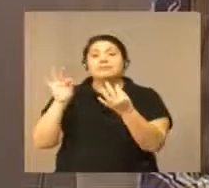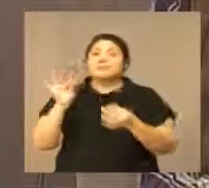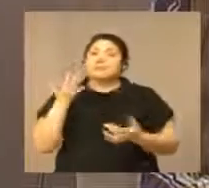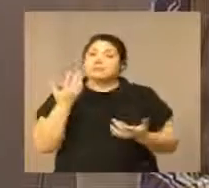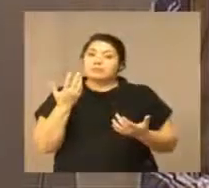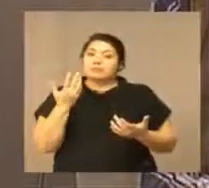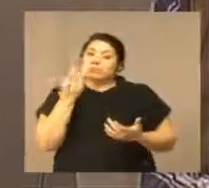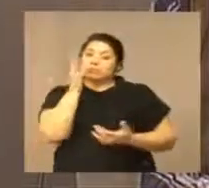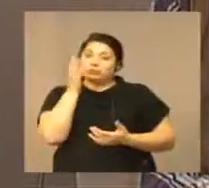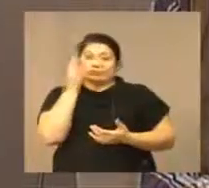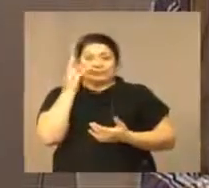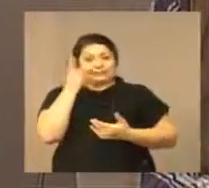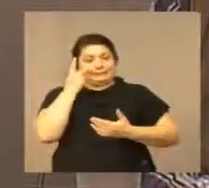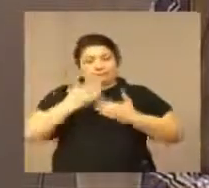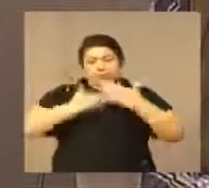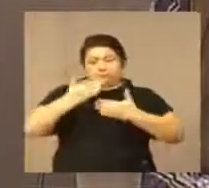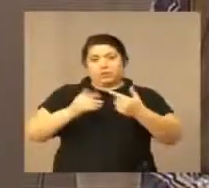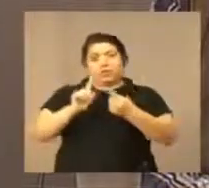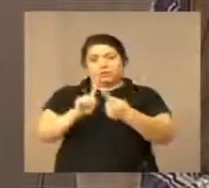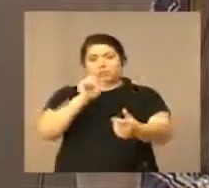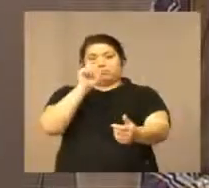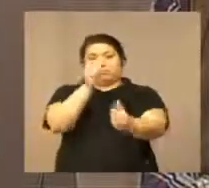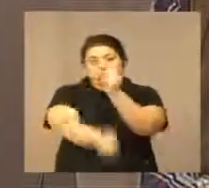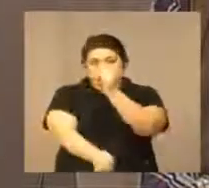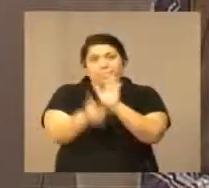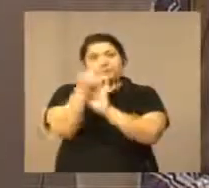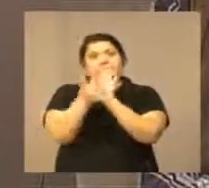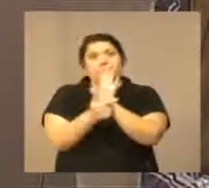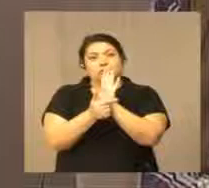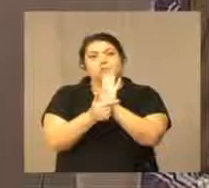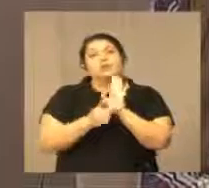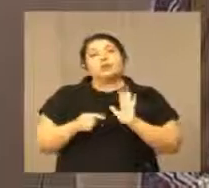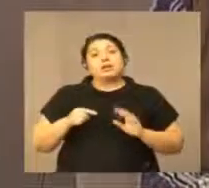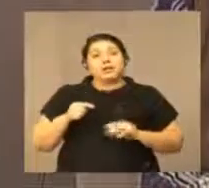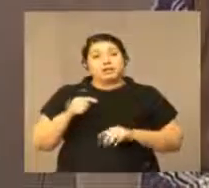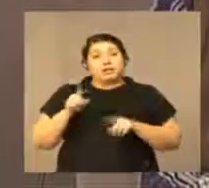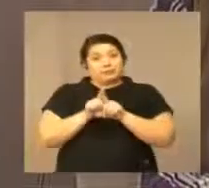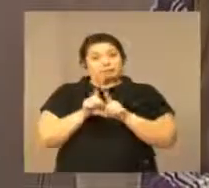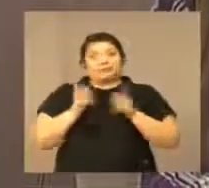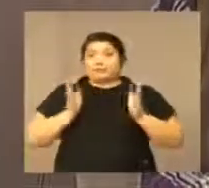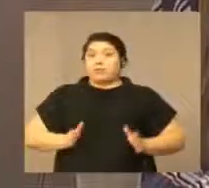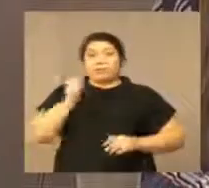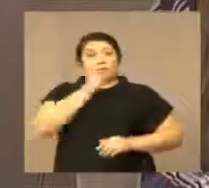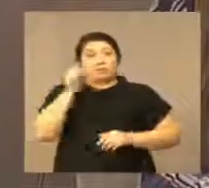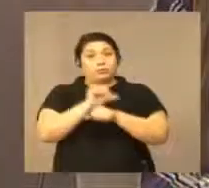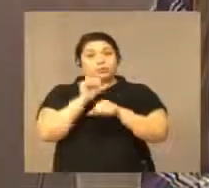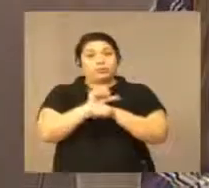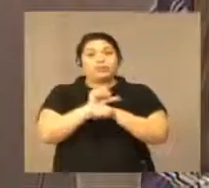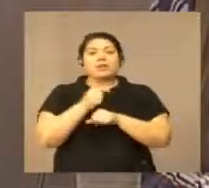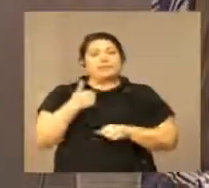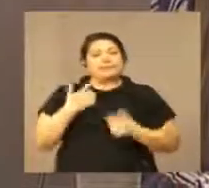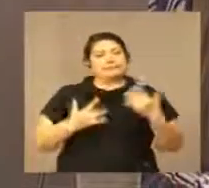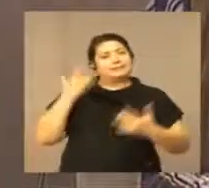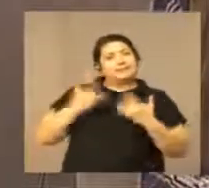we'll see the passage of the legislation. And there's no, that's, you know, as a public servant, that's a very exciting part of the